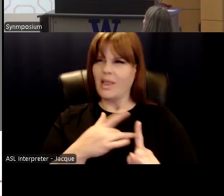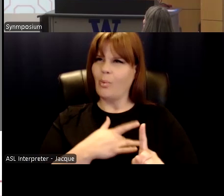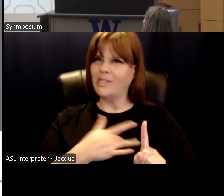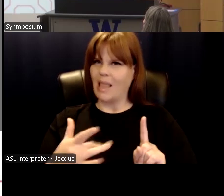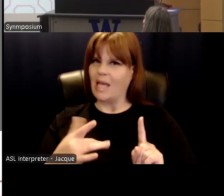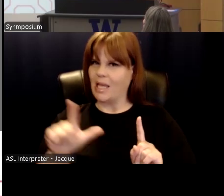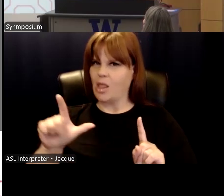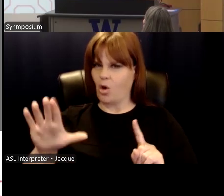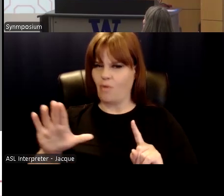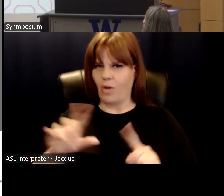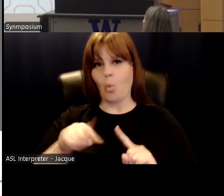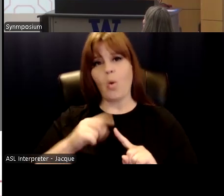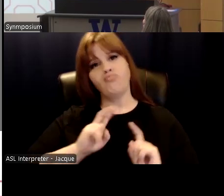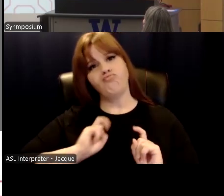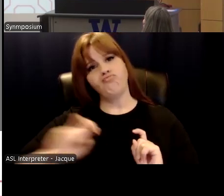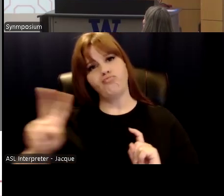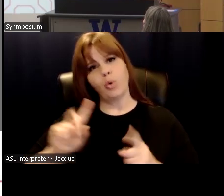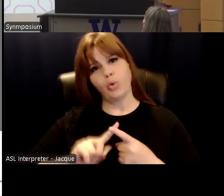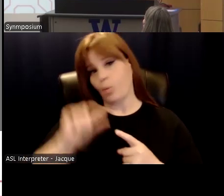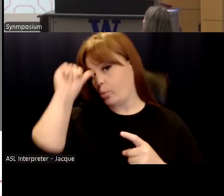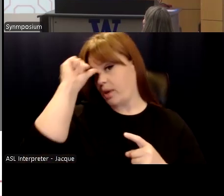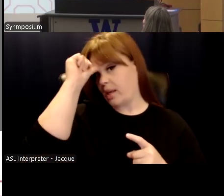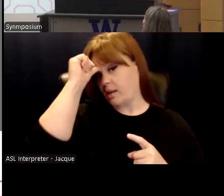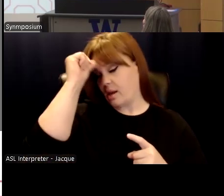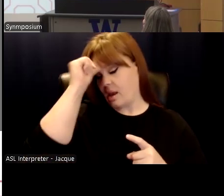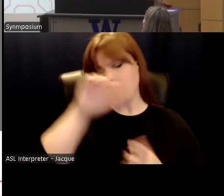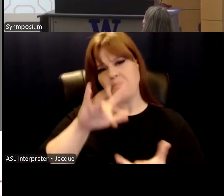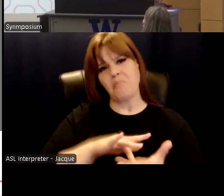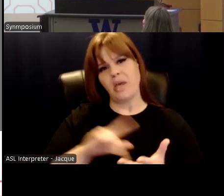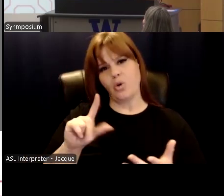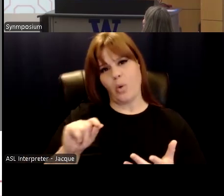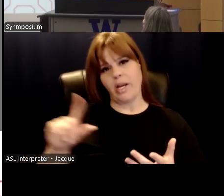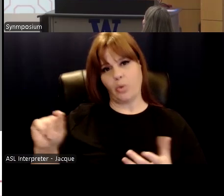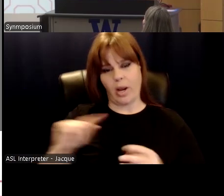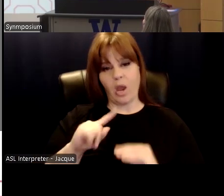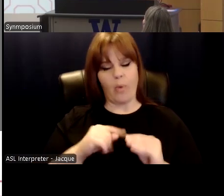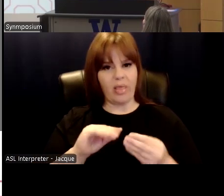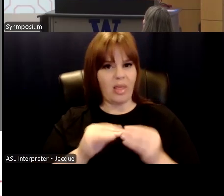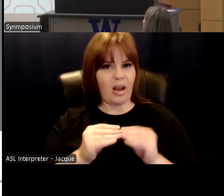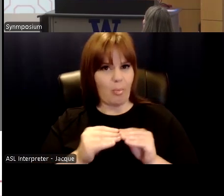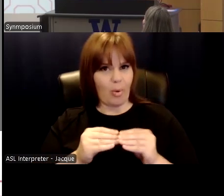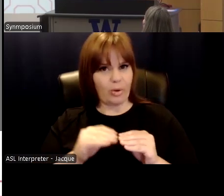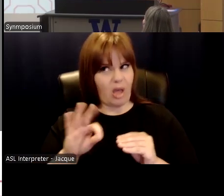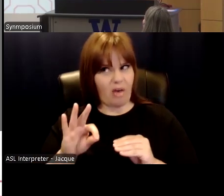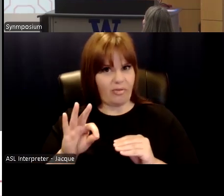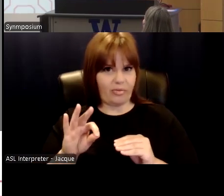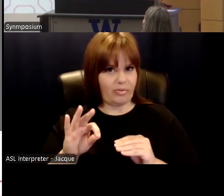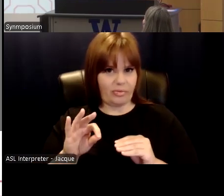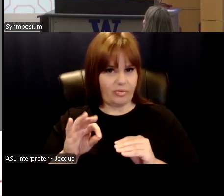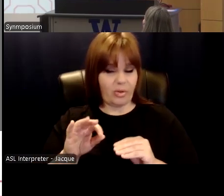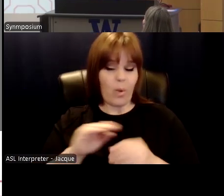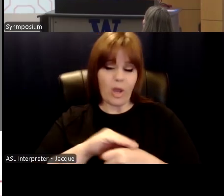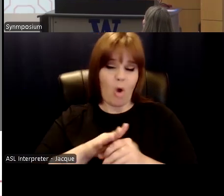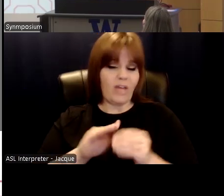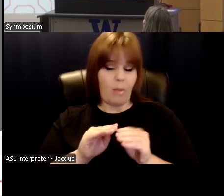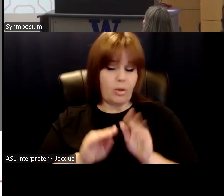India in mid-2020 when numbers of when COVID numbers were surging. She